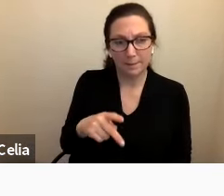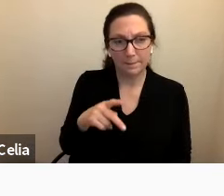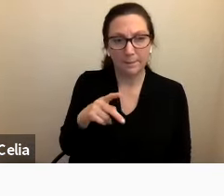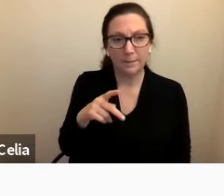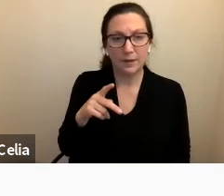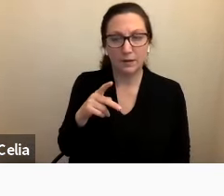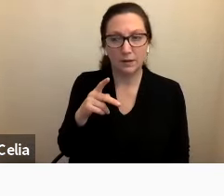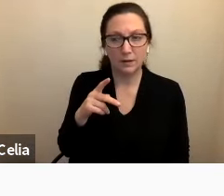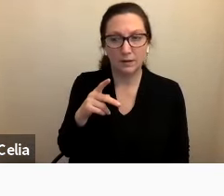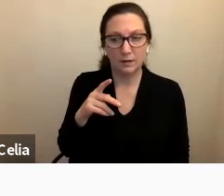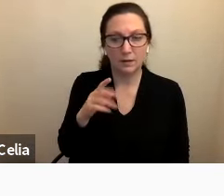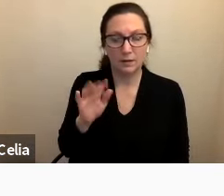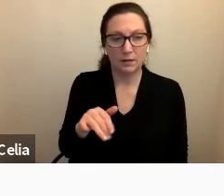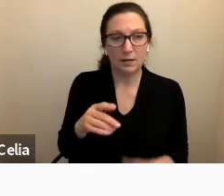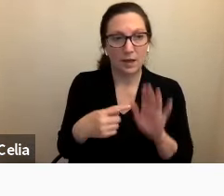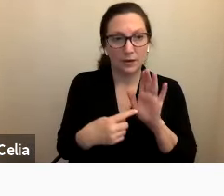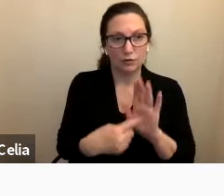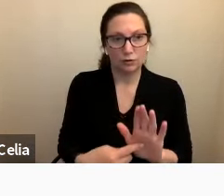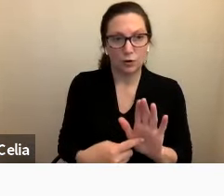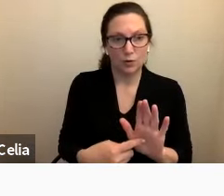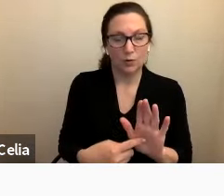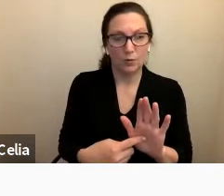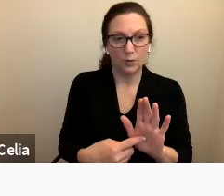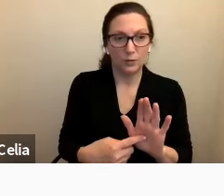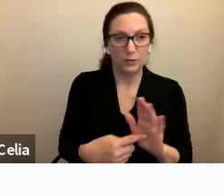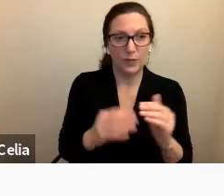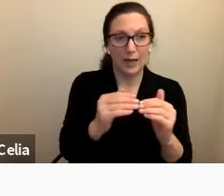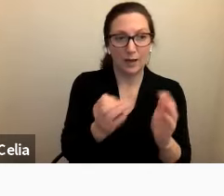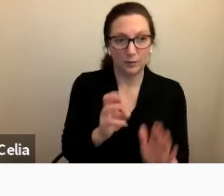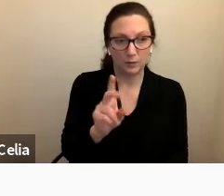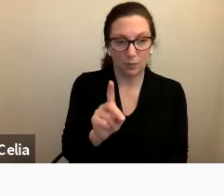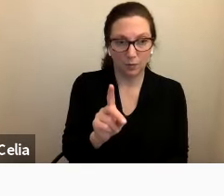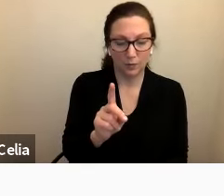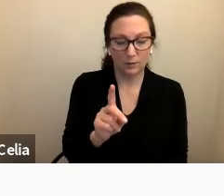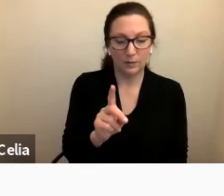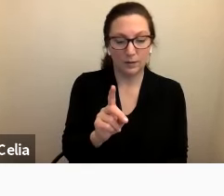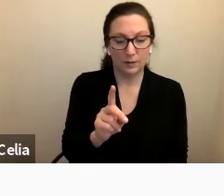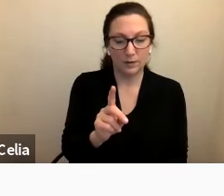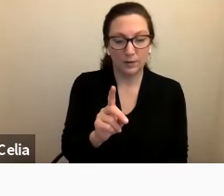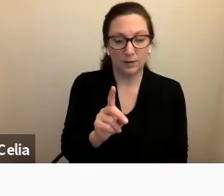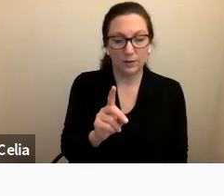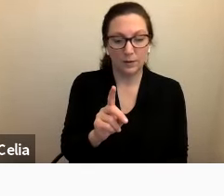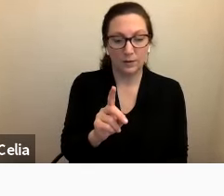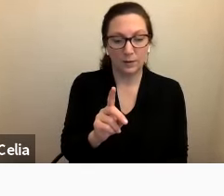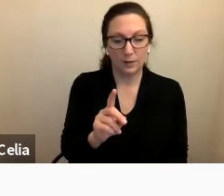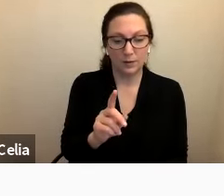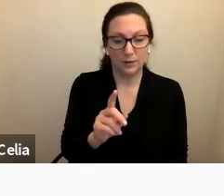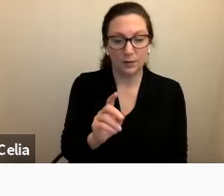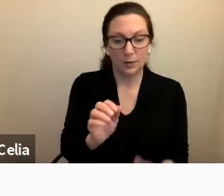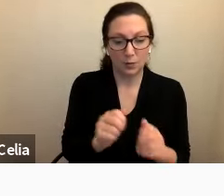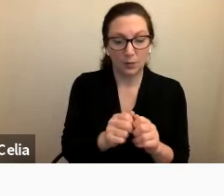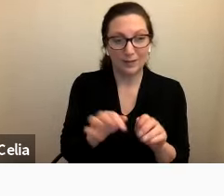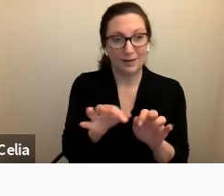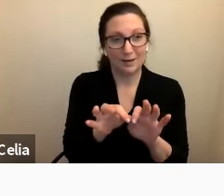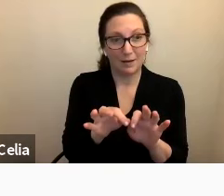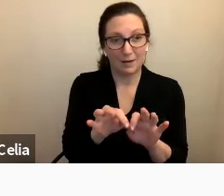demonstrating the concentration of households where a language other than English is